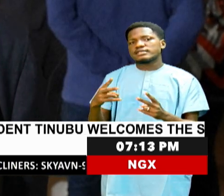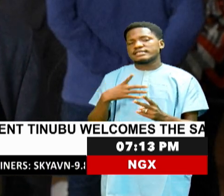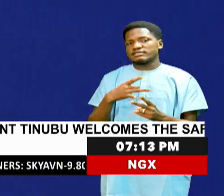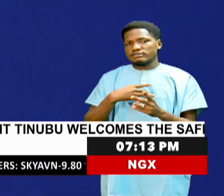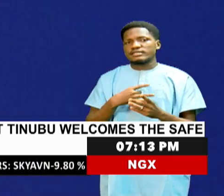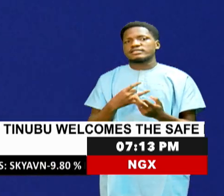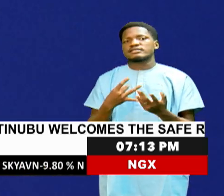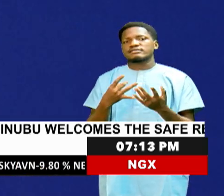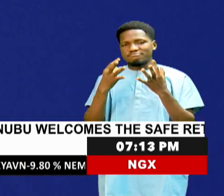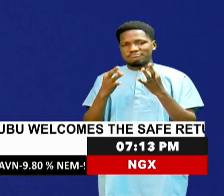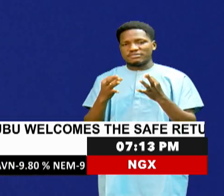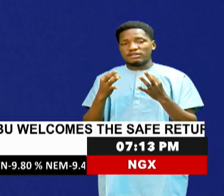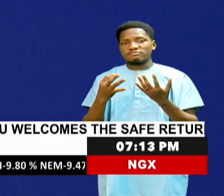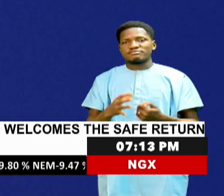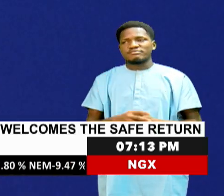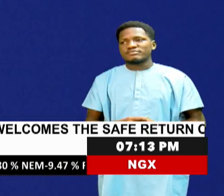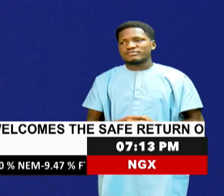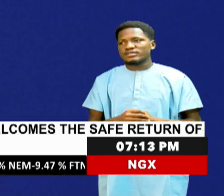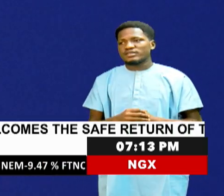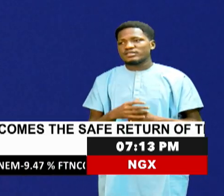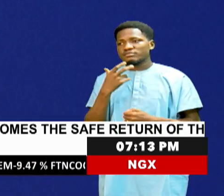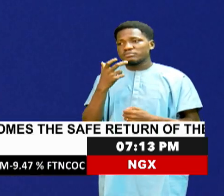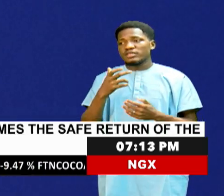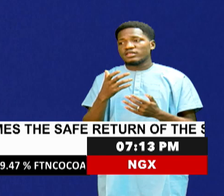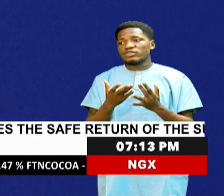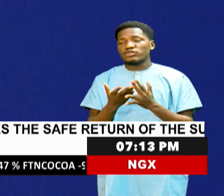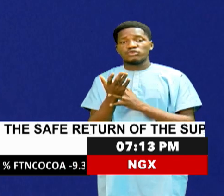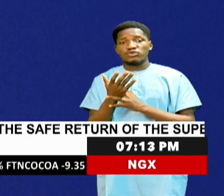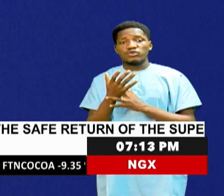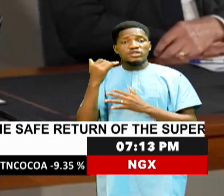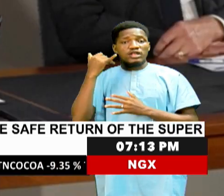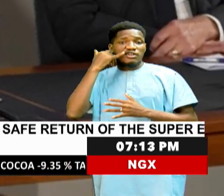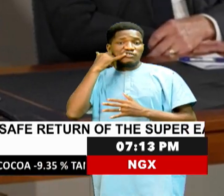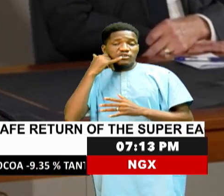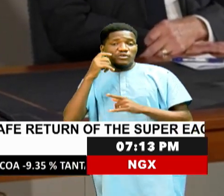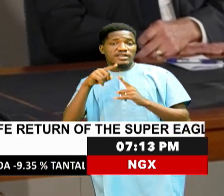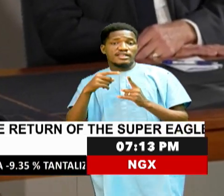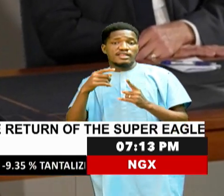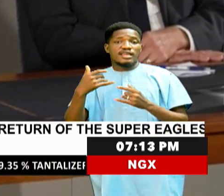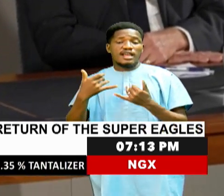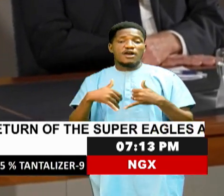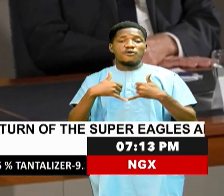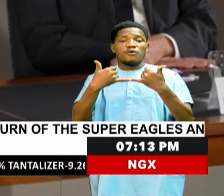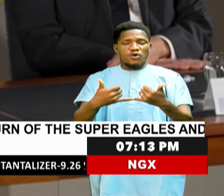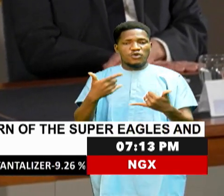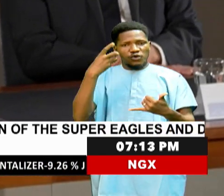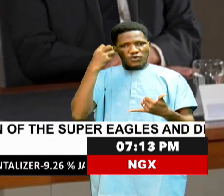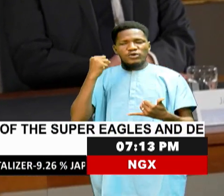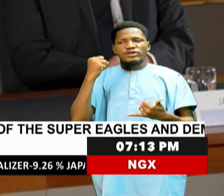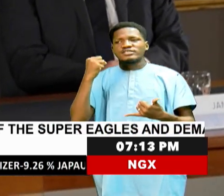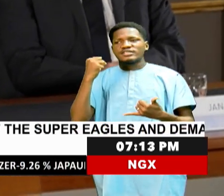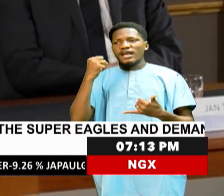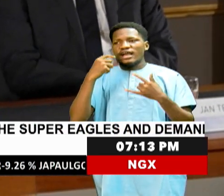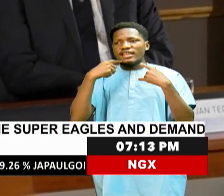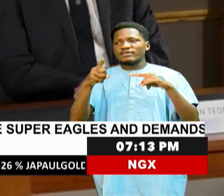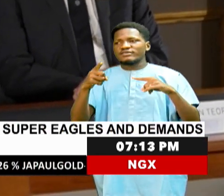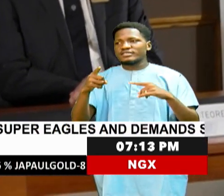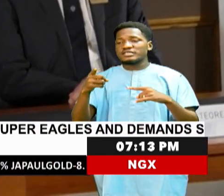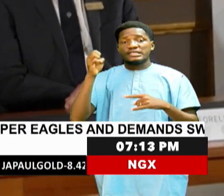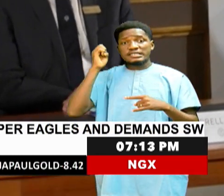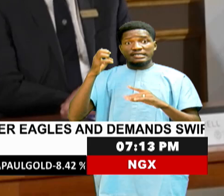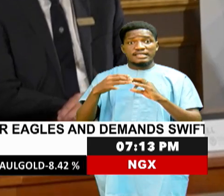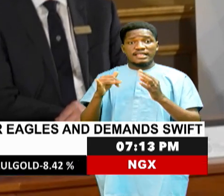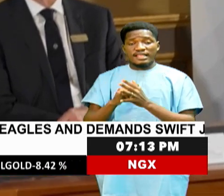conclusions. Speaking via telephone from Athens, as the award was announced on Monday in Stockholm, Acemoglu said that the economies